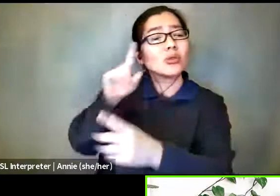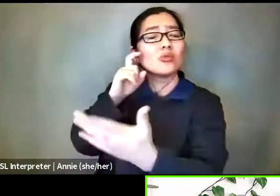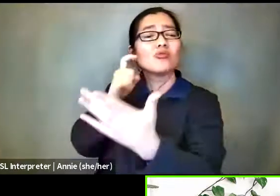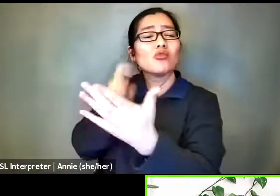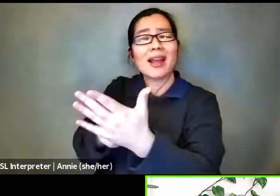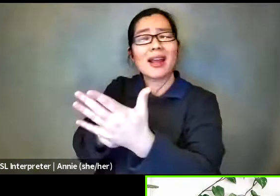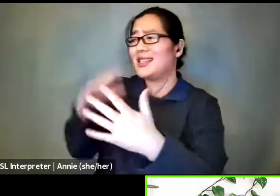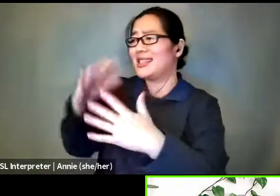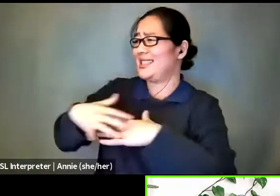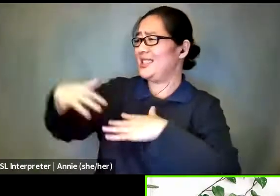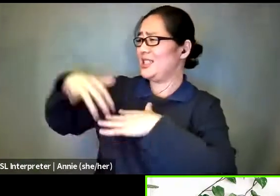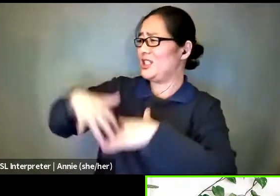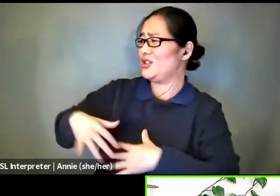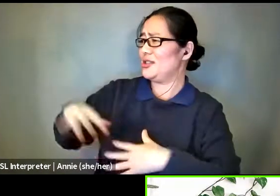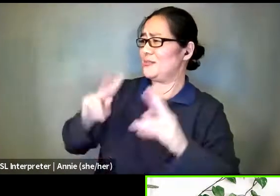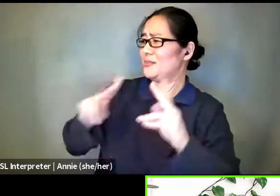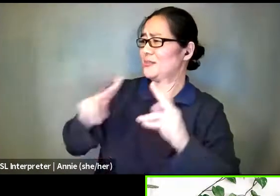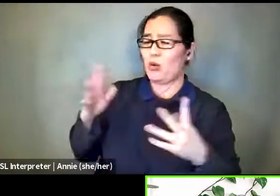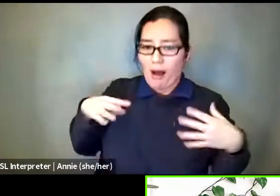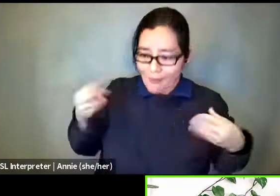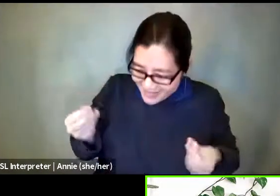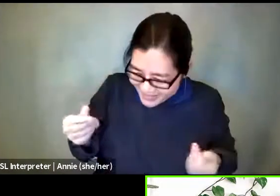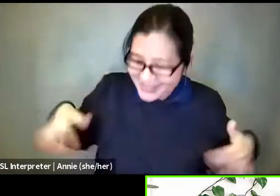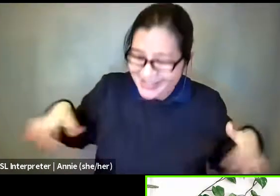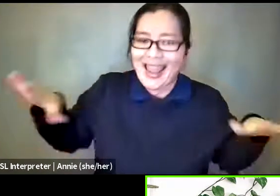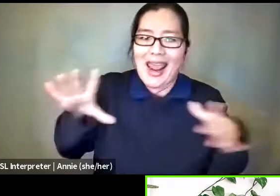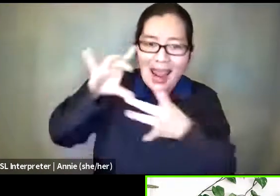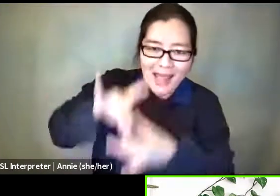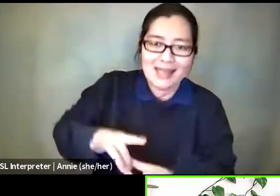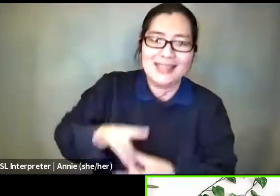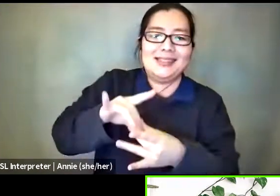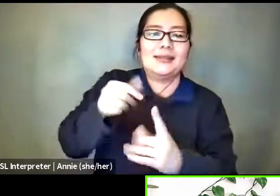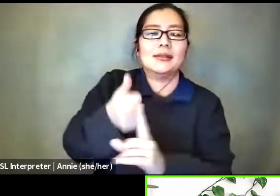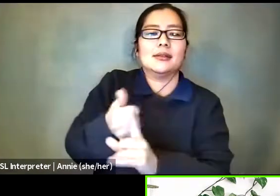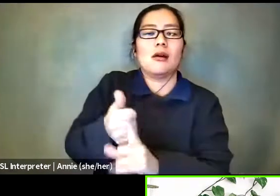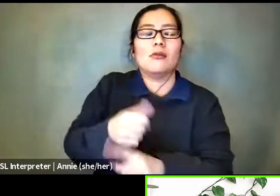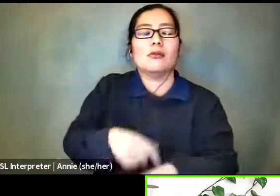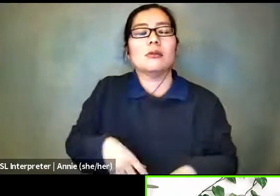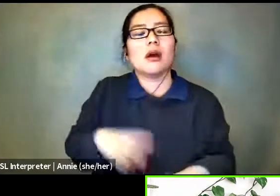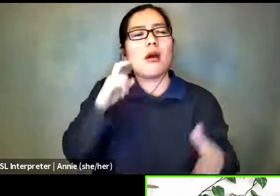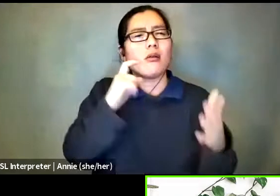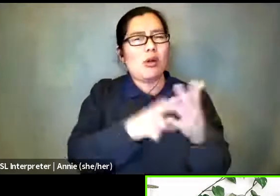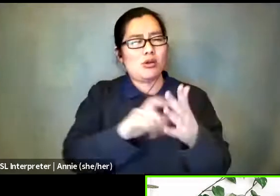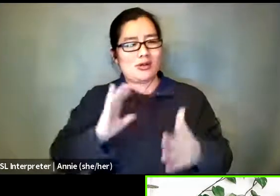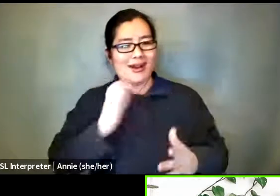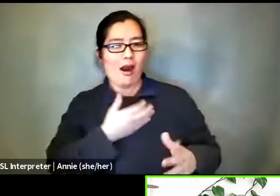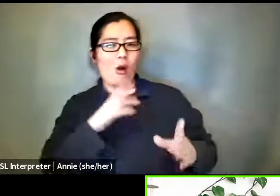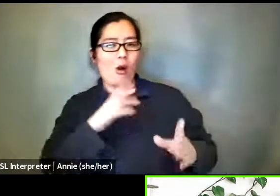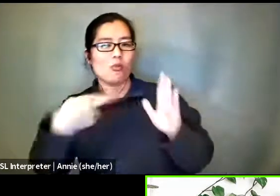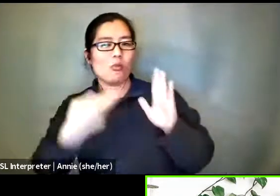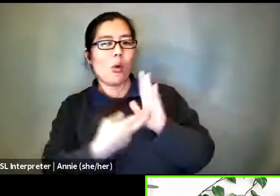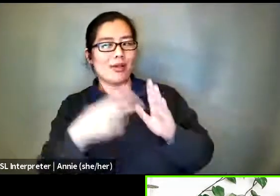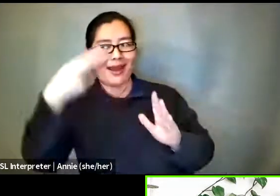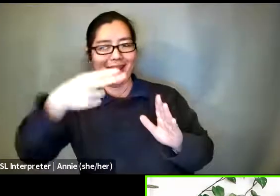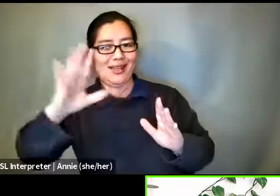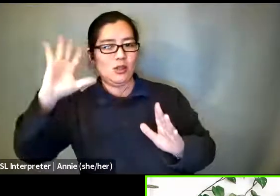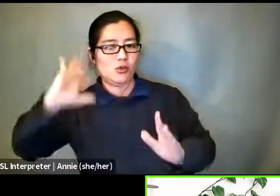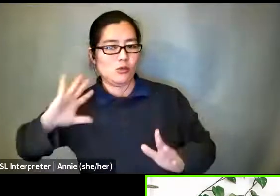land. And we really want to acknowledge in that process our role in that history, if there is